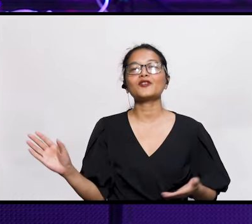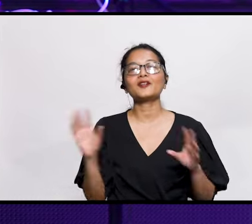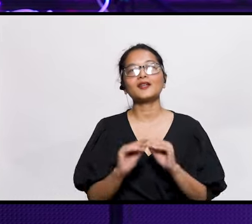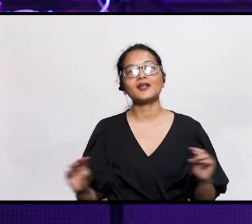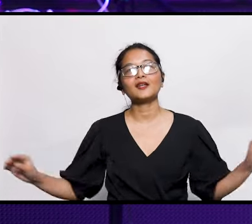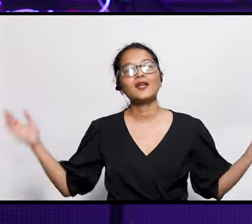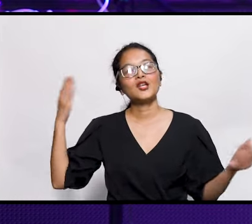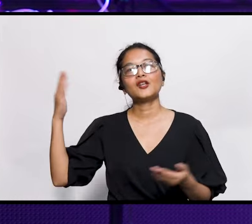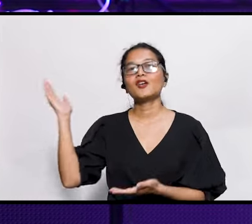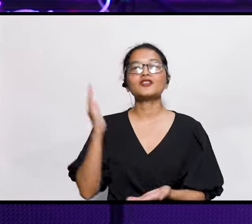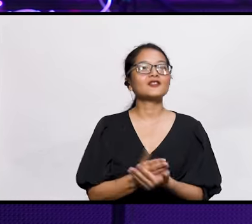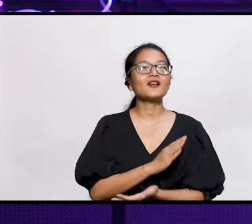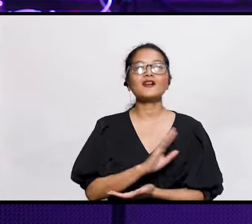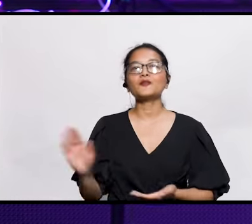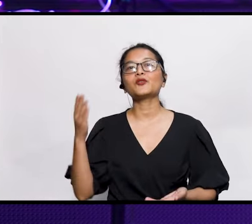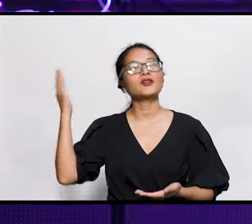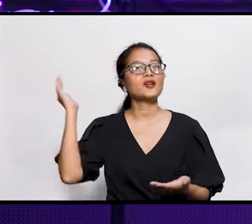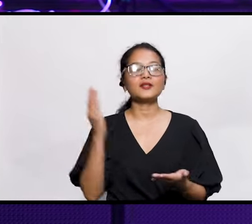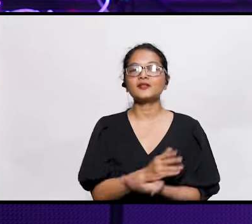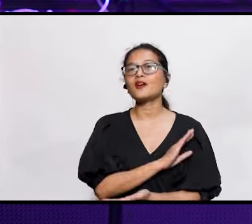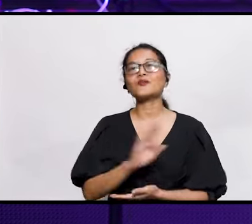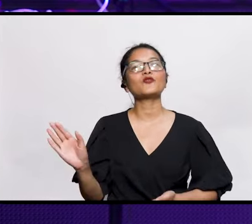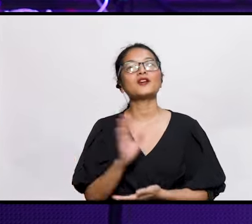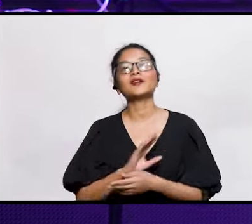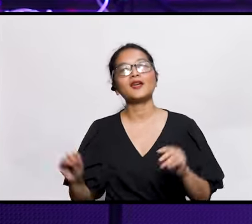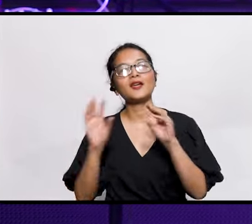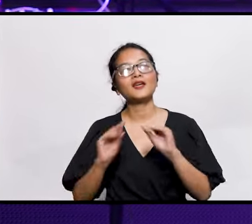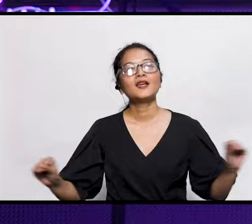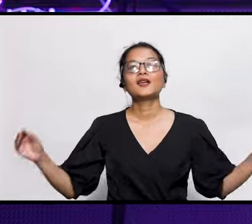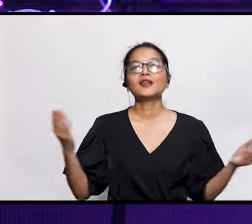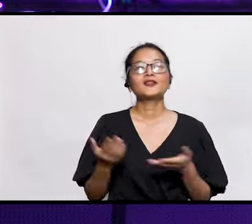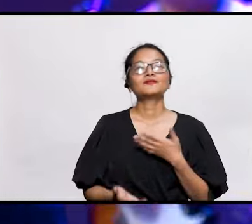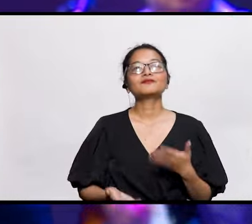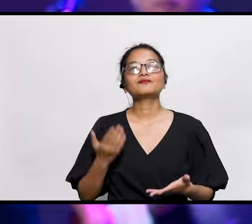stop working you never stop you never ST